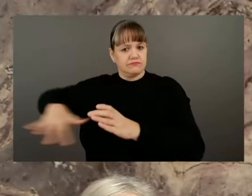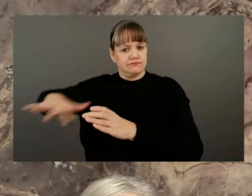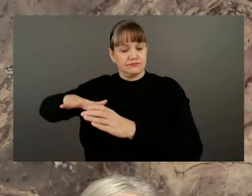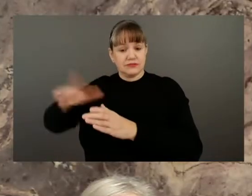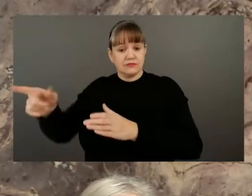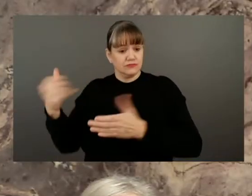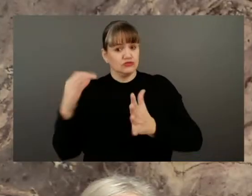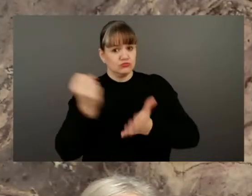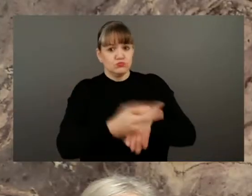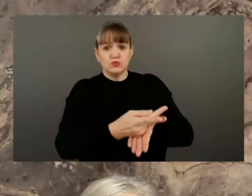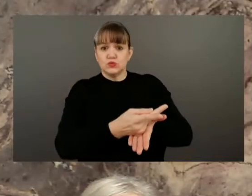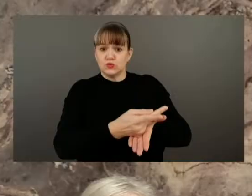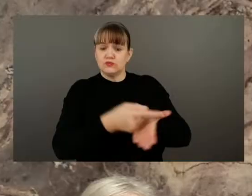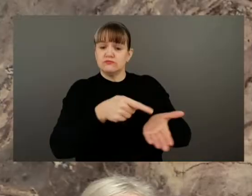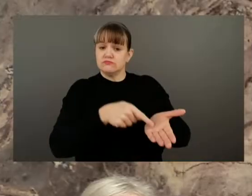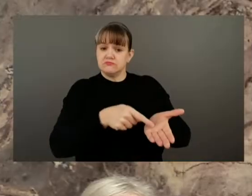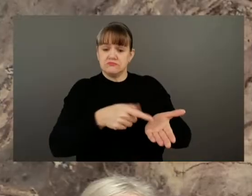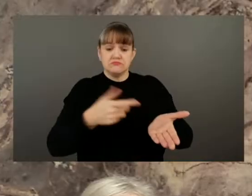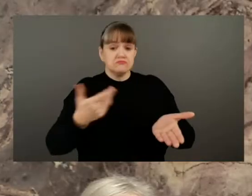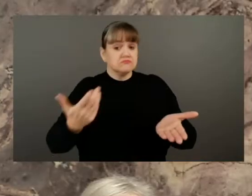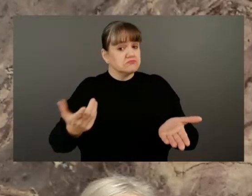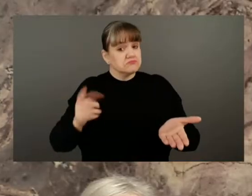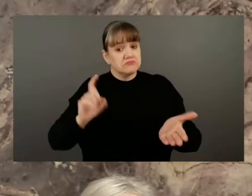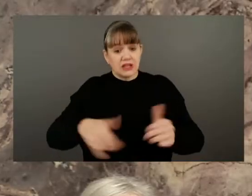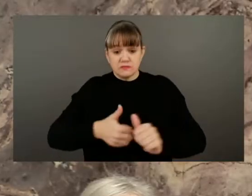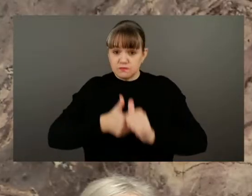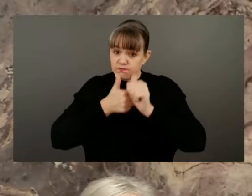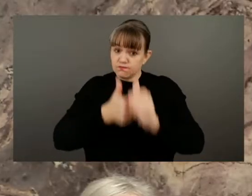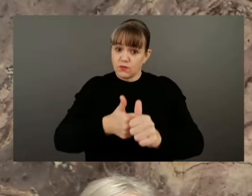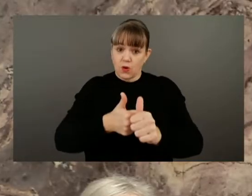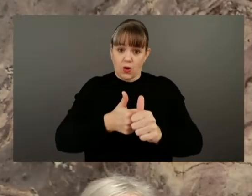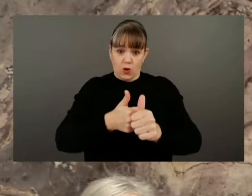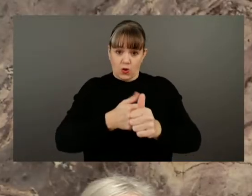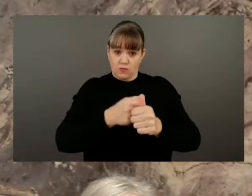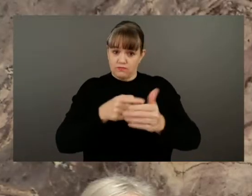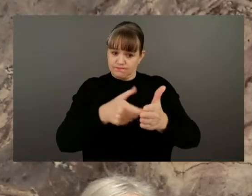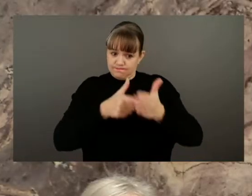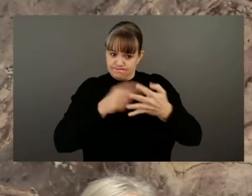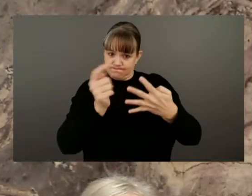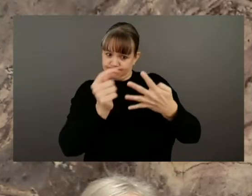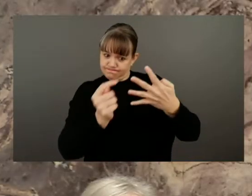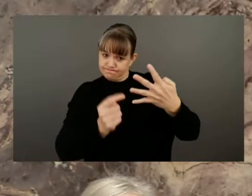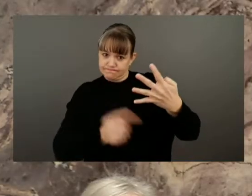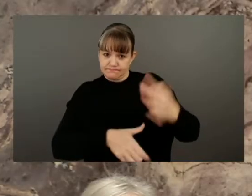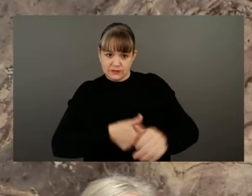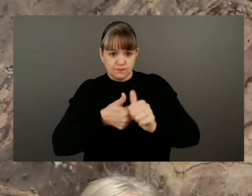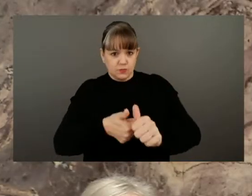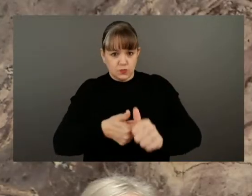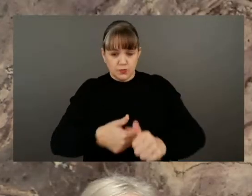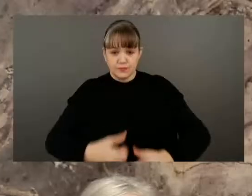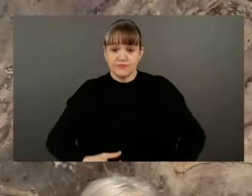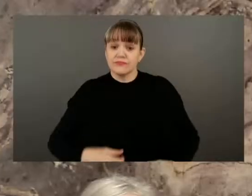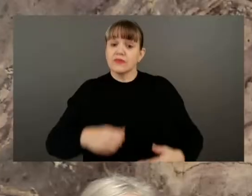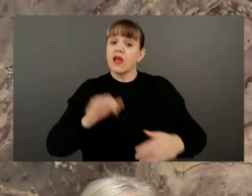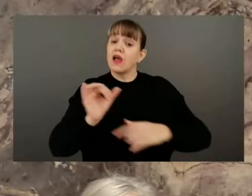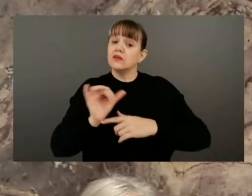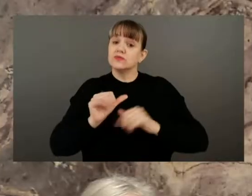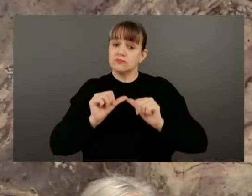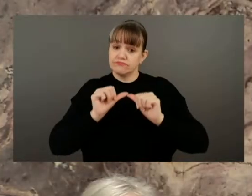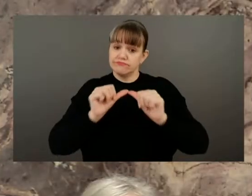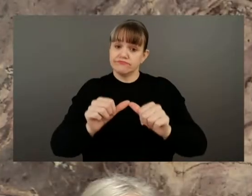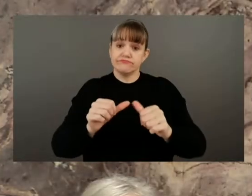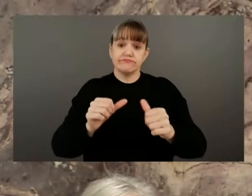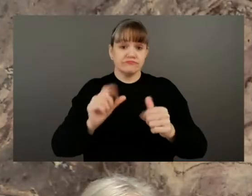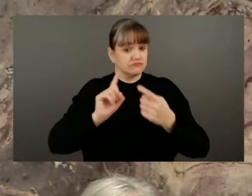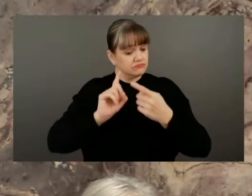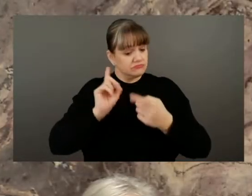of those approvals, and the project is continuing now. So I think that when we